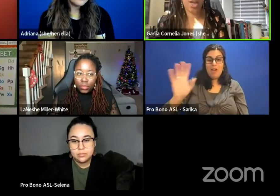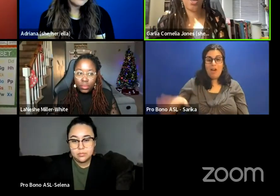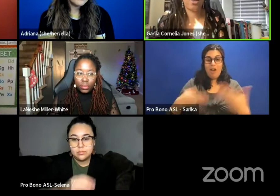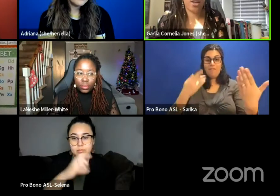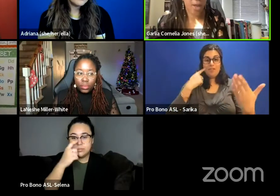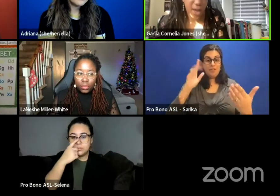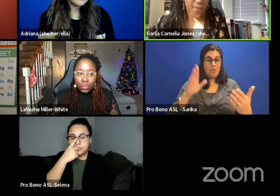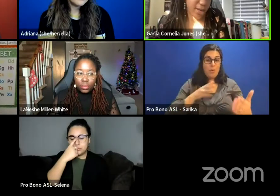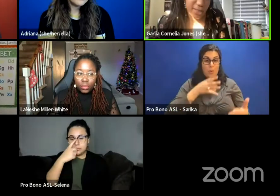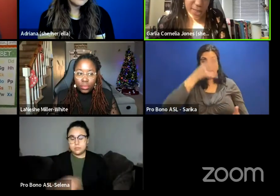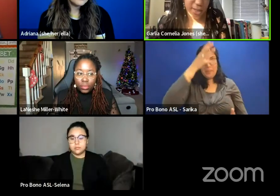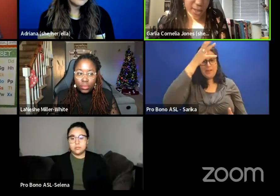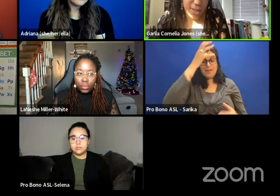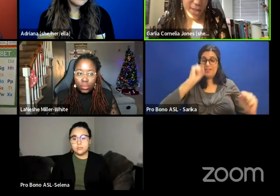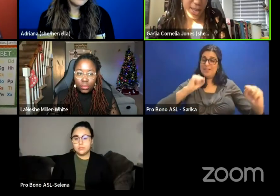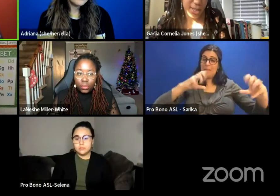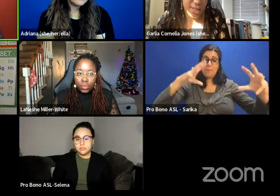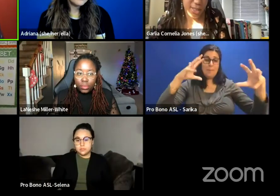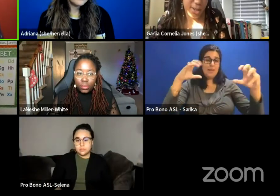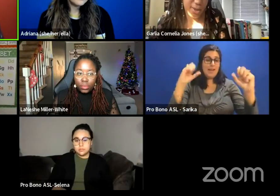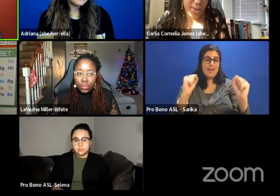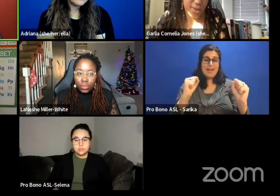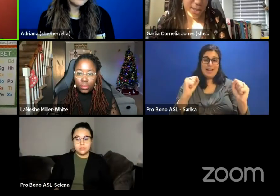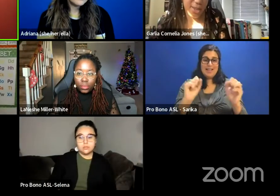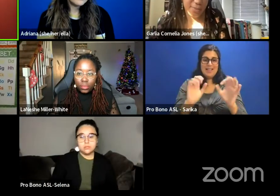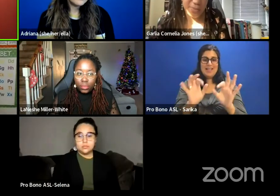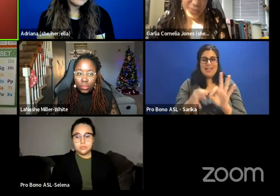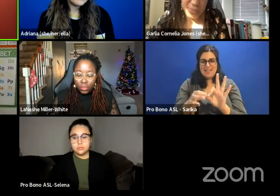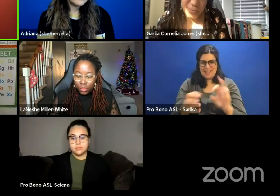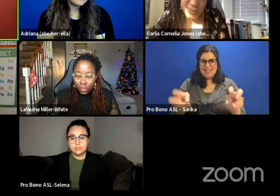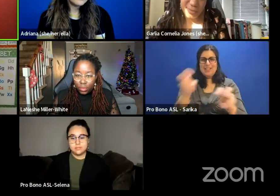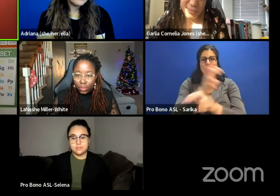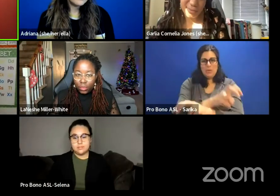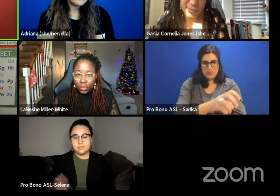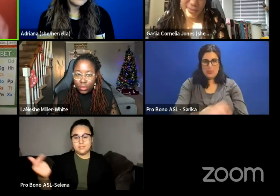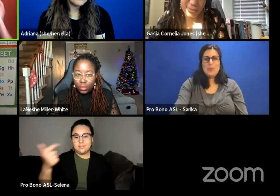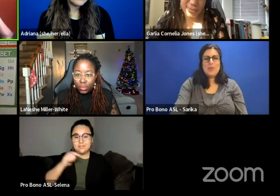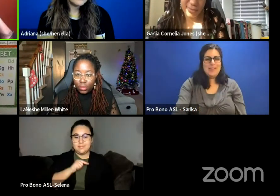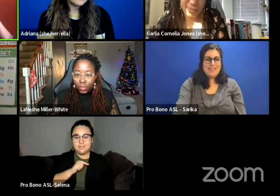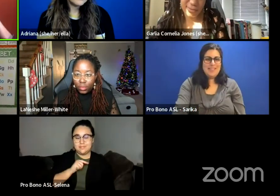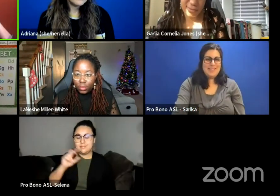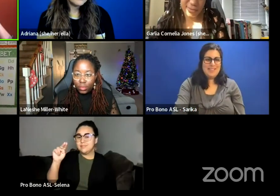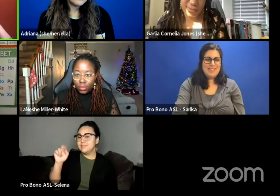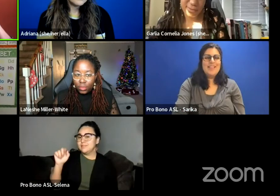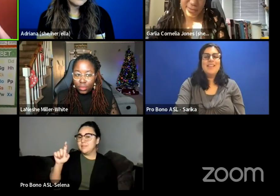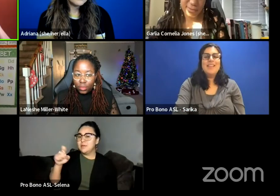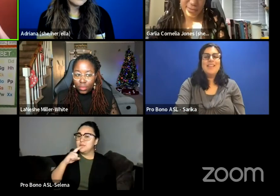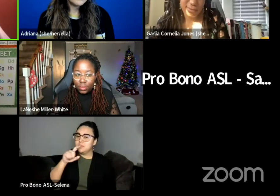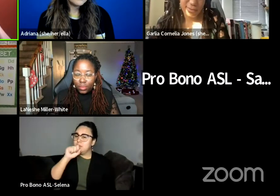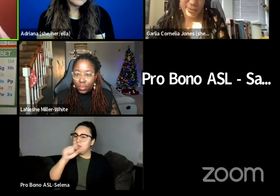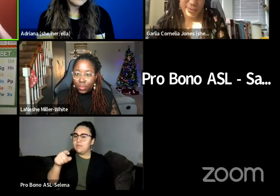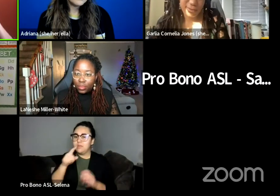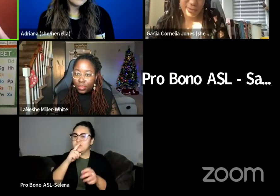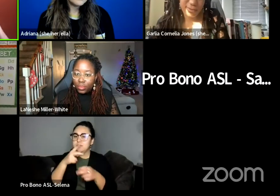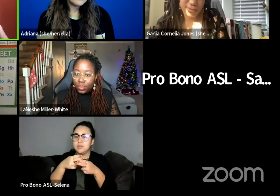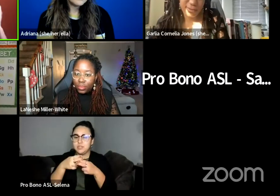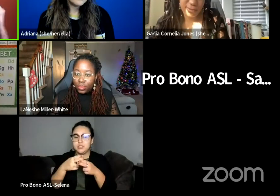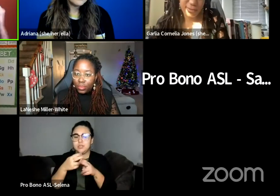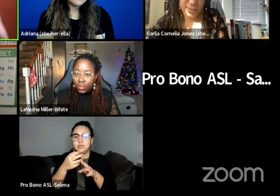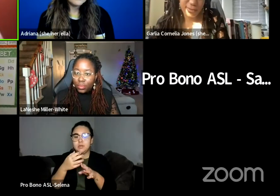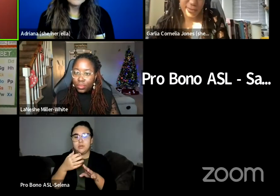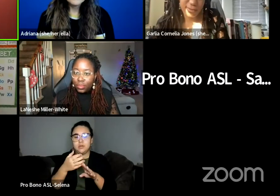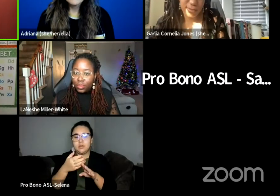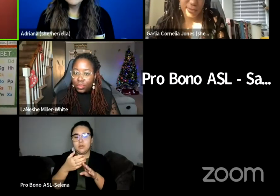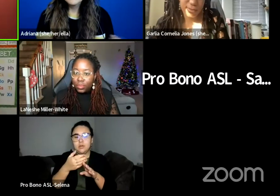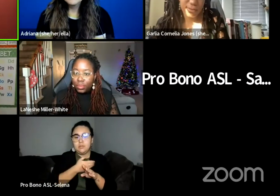is amazing. I love that you brought up that this was pre kind of artist